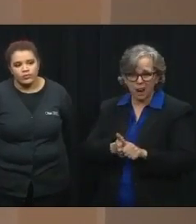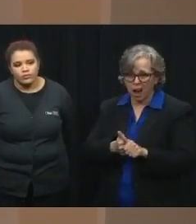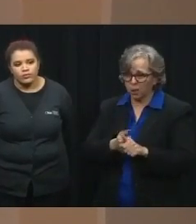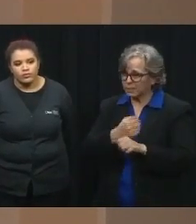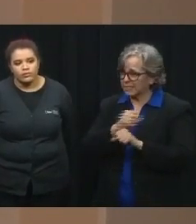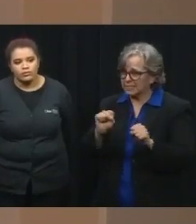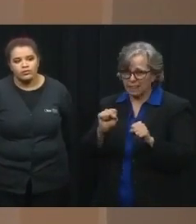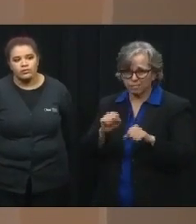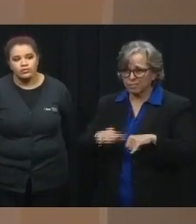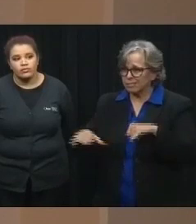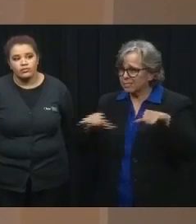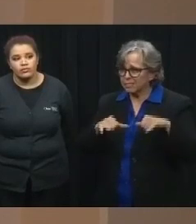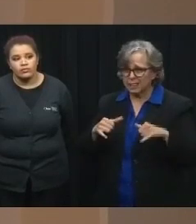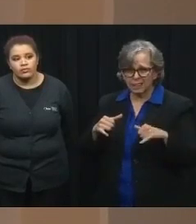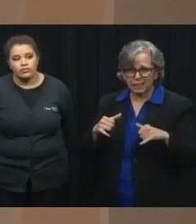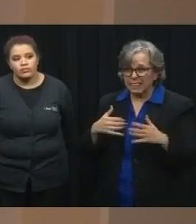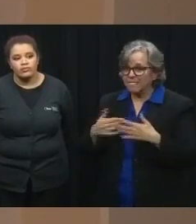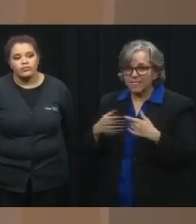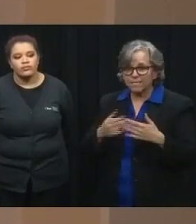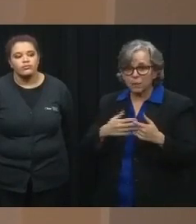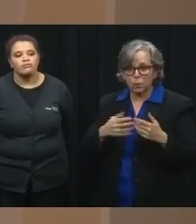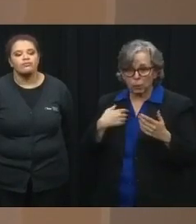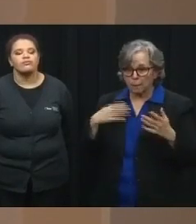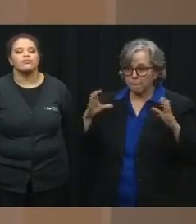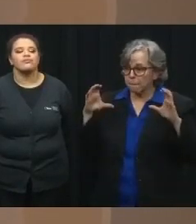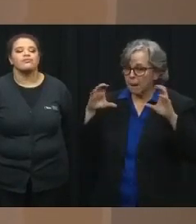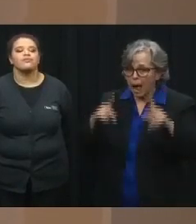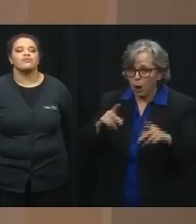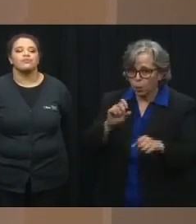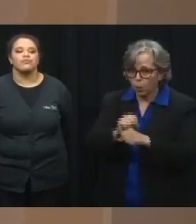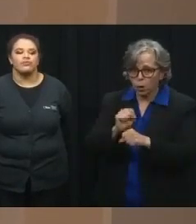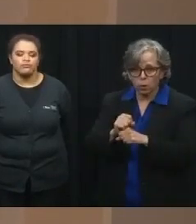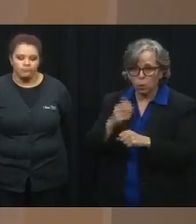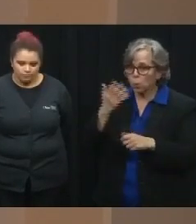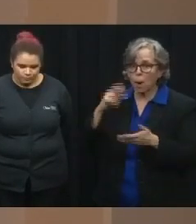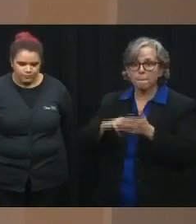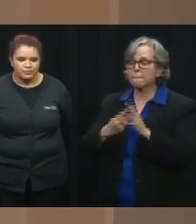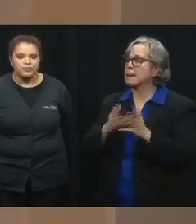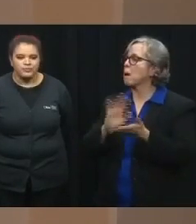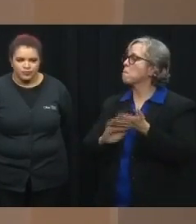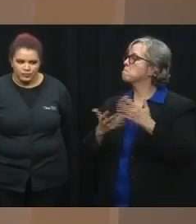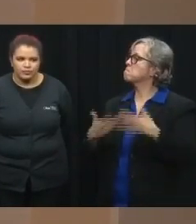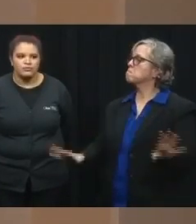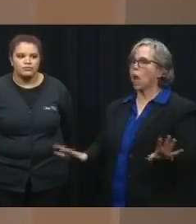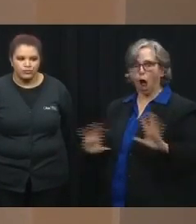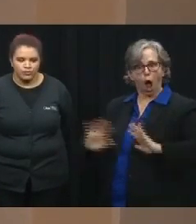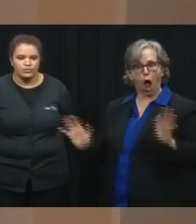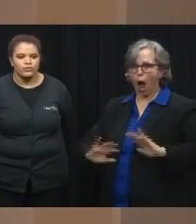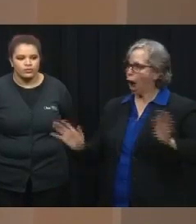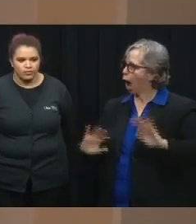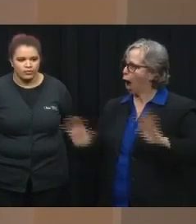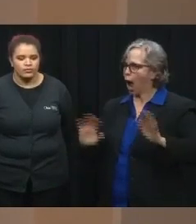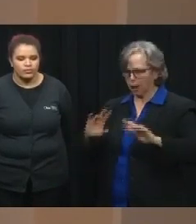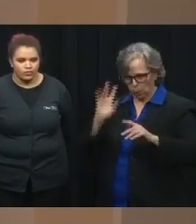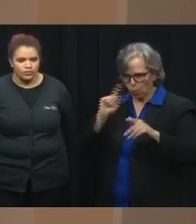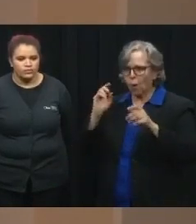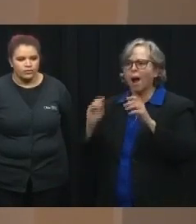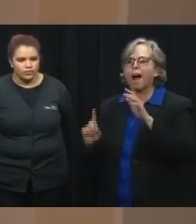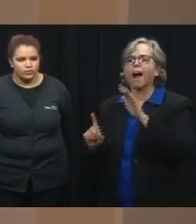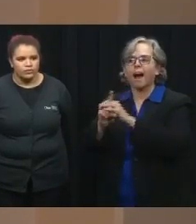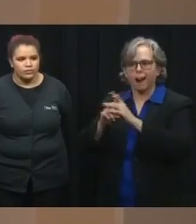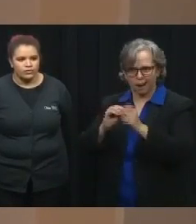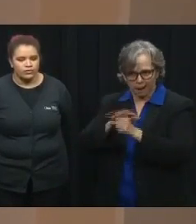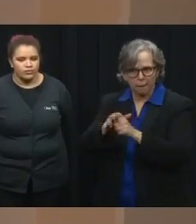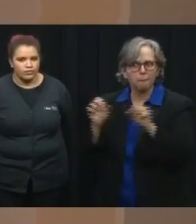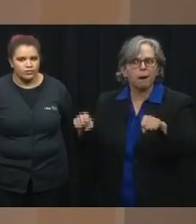back to work, because we're not going to be through this entirely even when we do that. So even if you're an employer who's